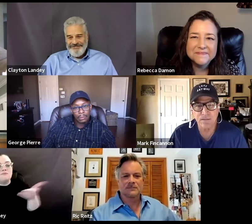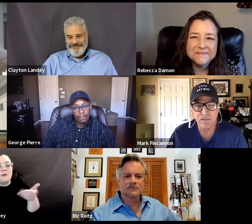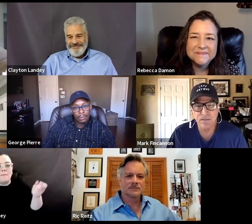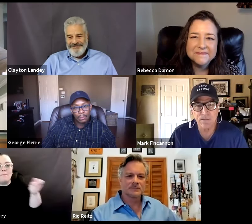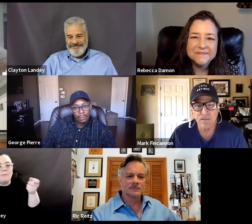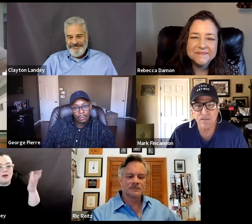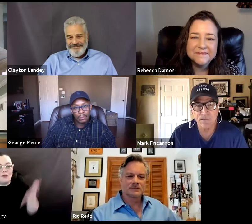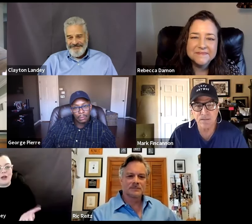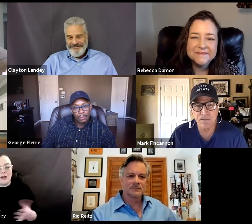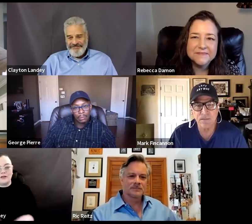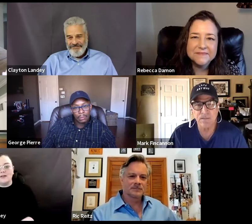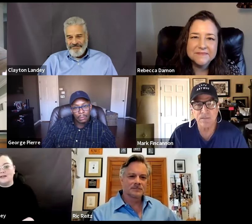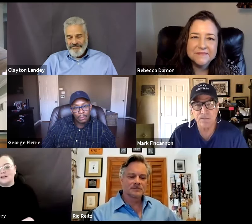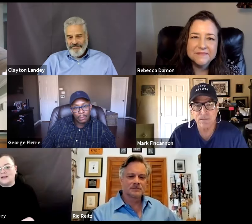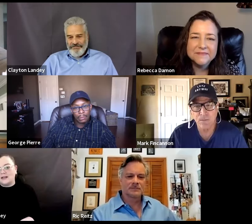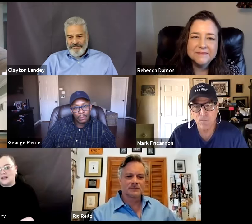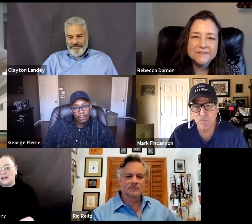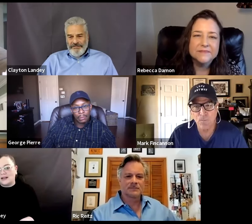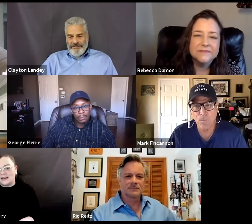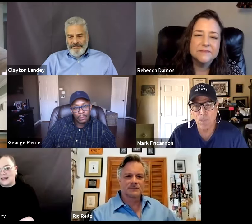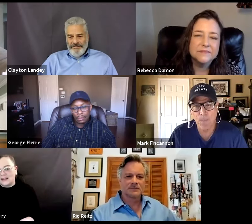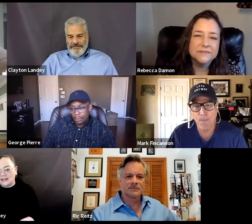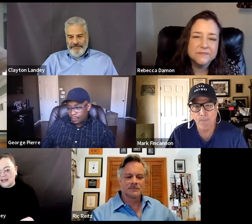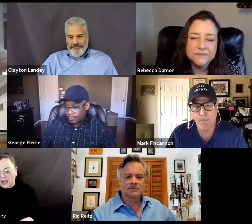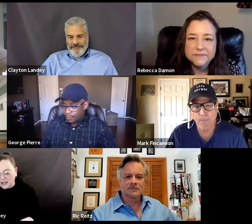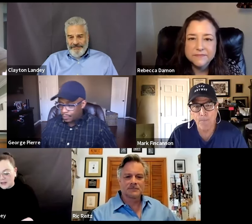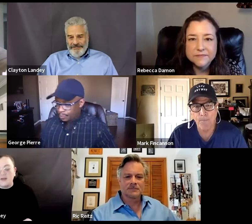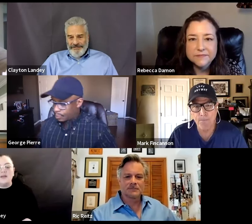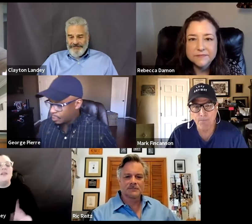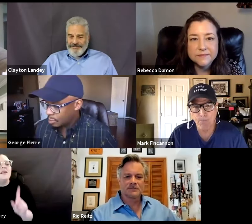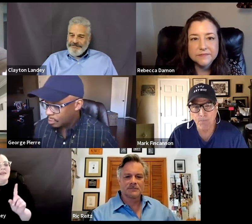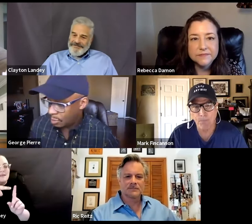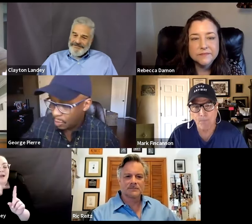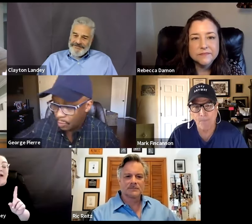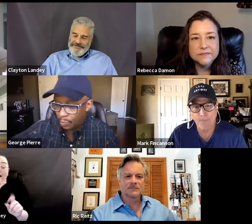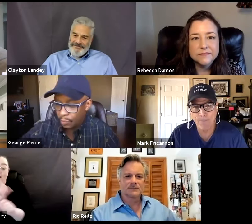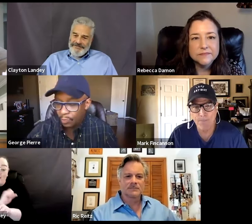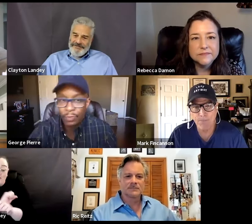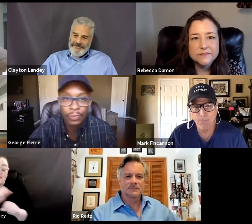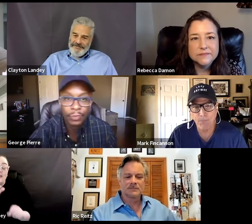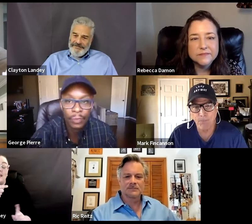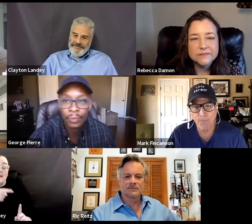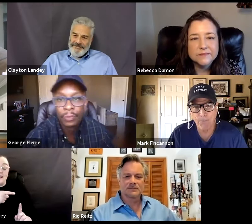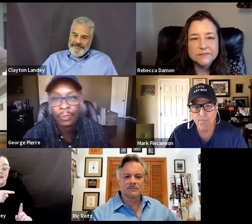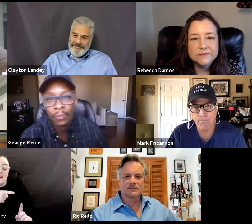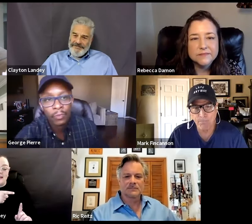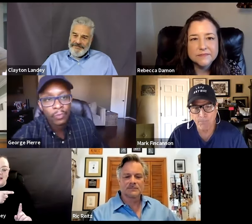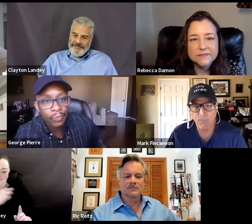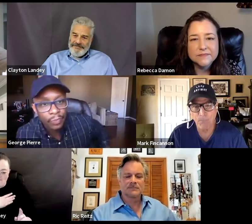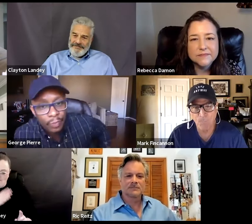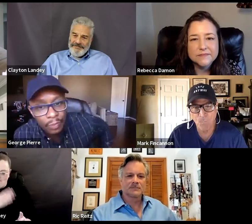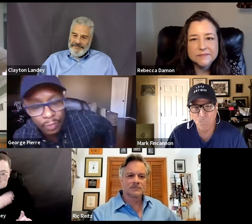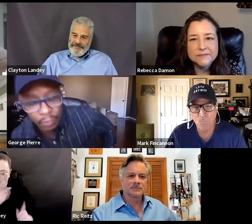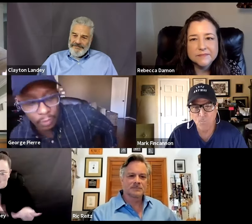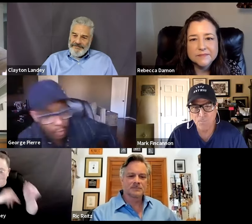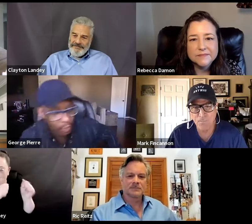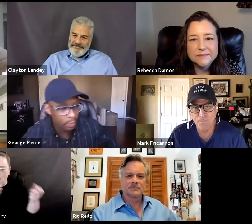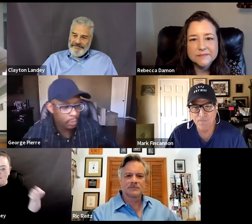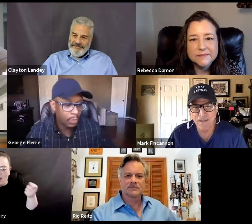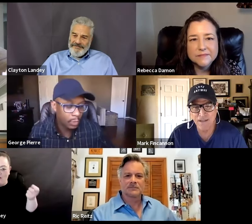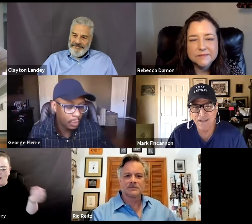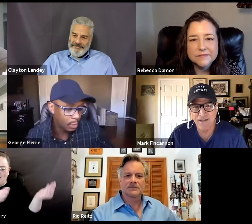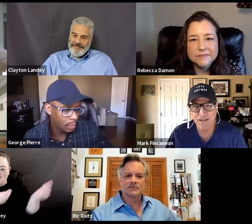President, Clayton Landey. He's also, actually, I love that the fact that he's doing this. He's always wanted to be able to reach